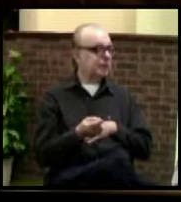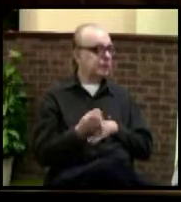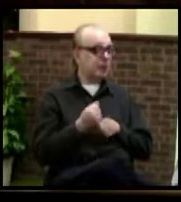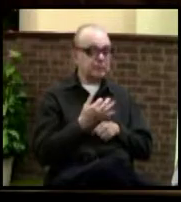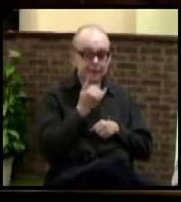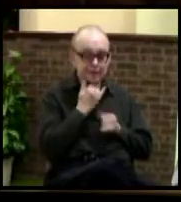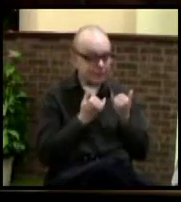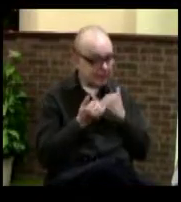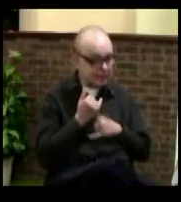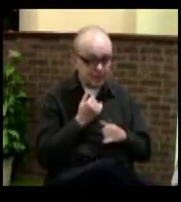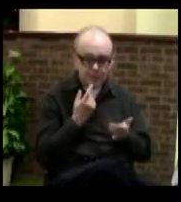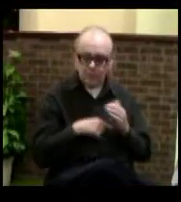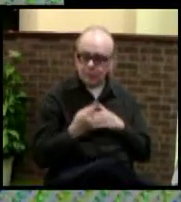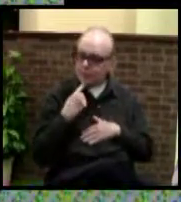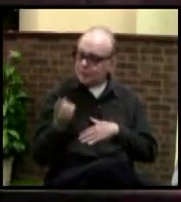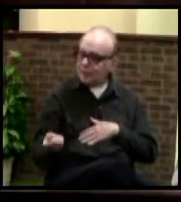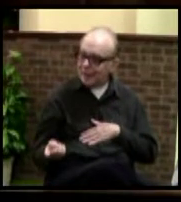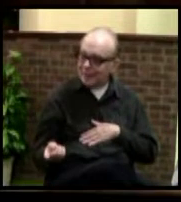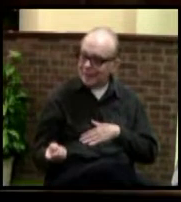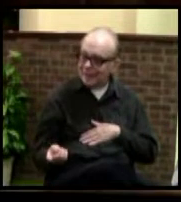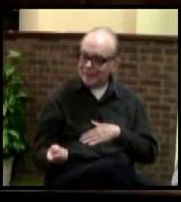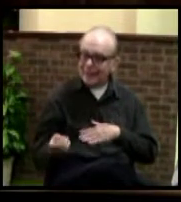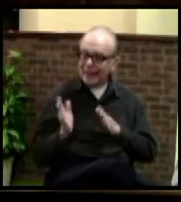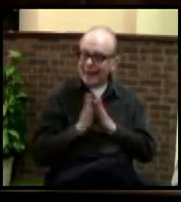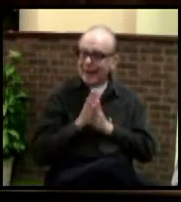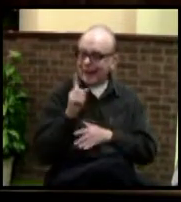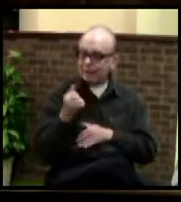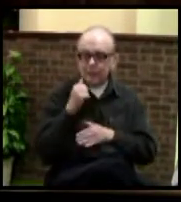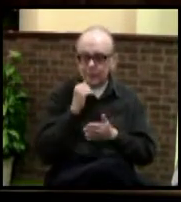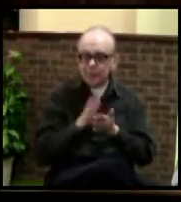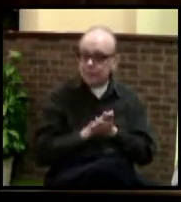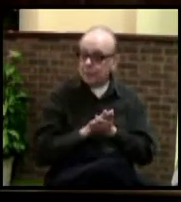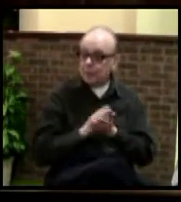made a mistake. I said, what'd you say?